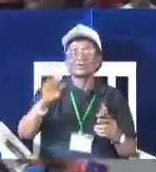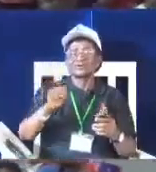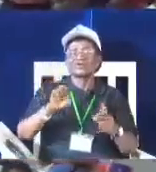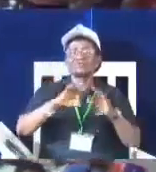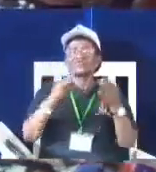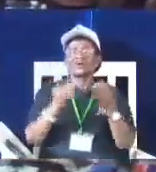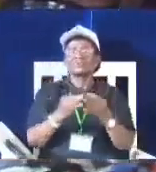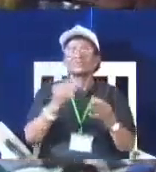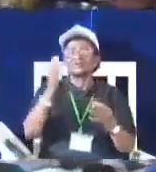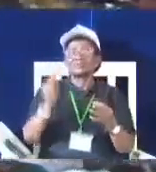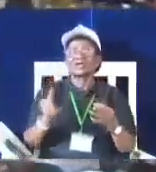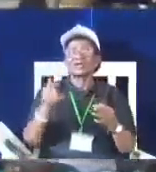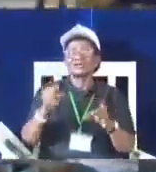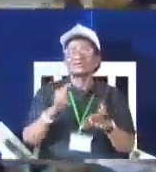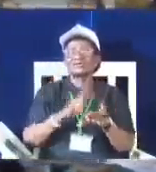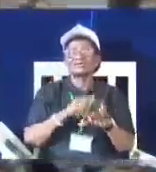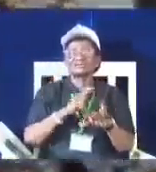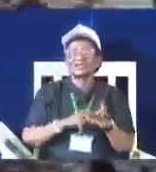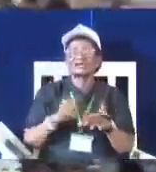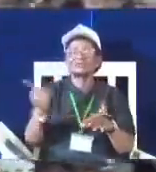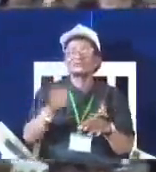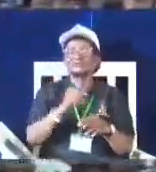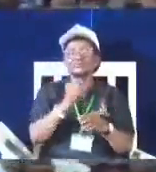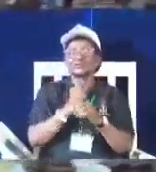by the time you get back home, he will be gone.